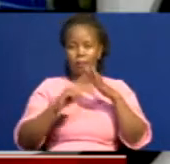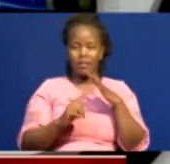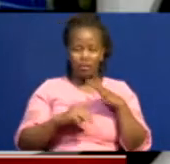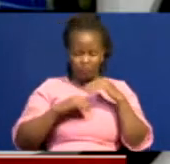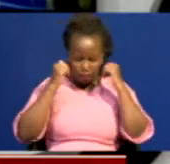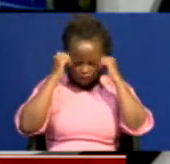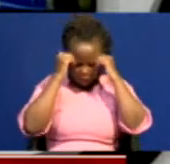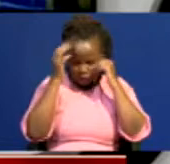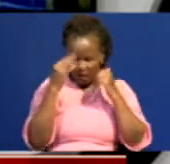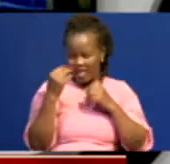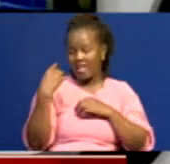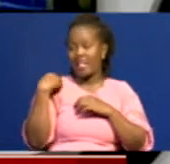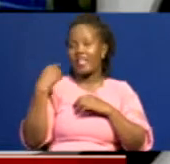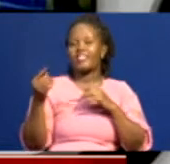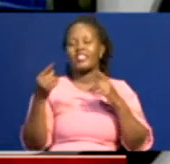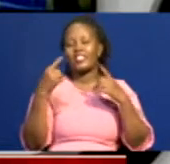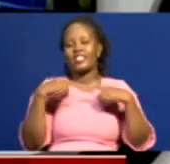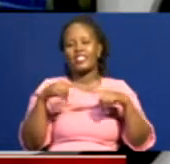the recently released